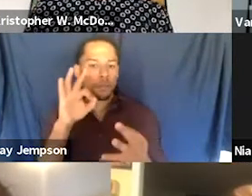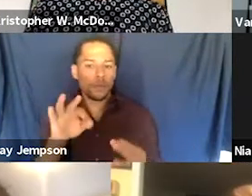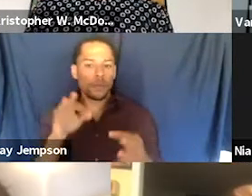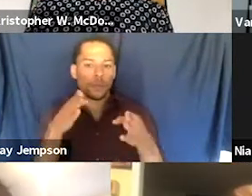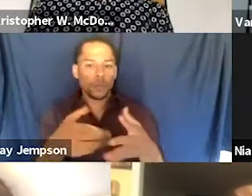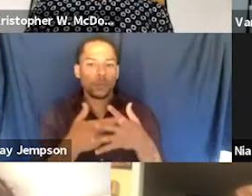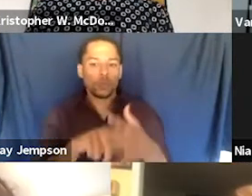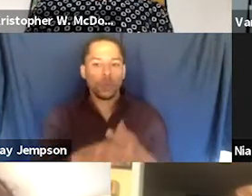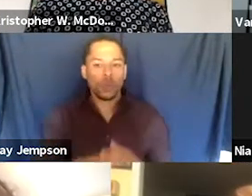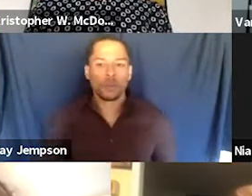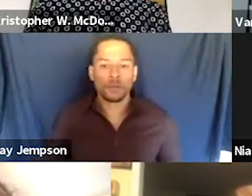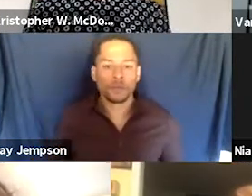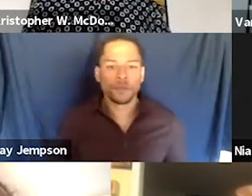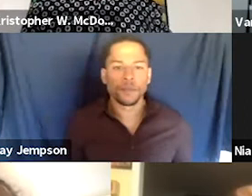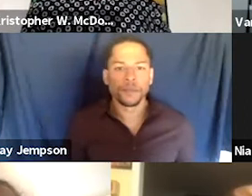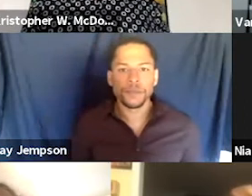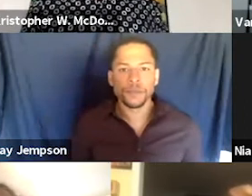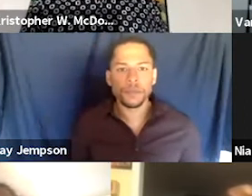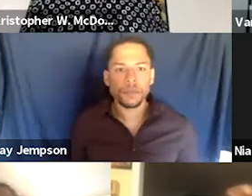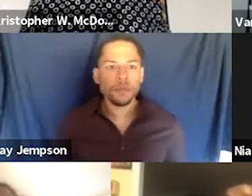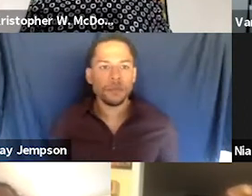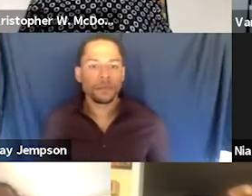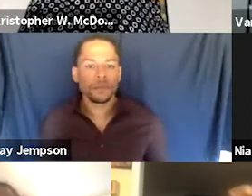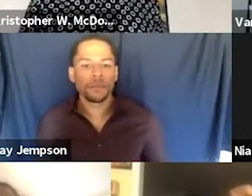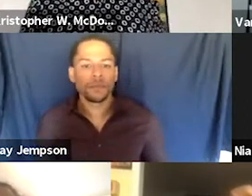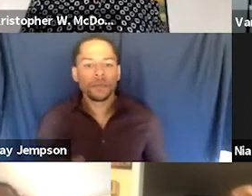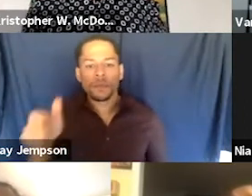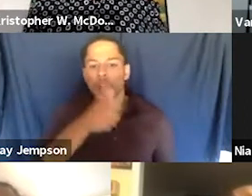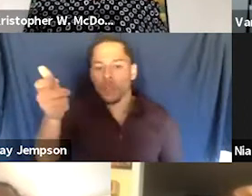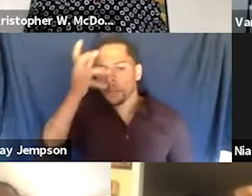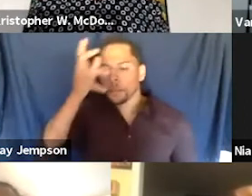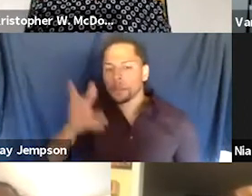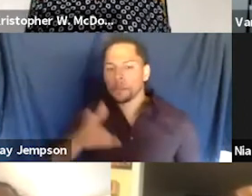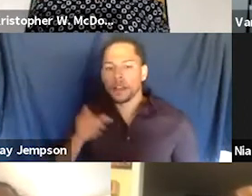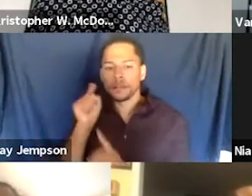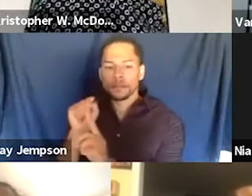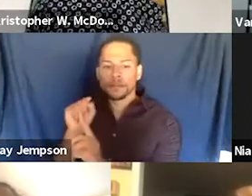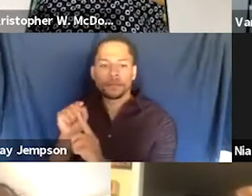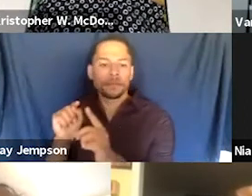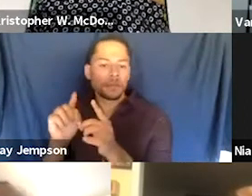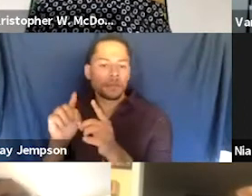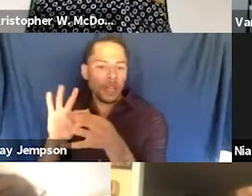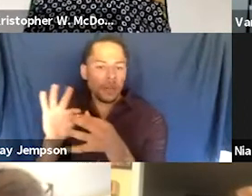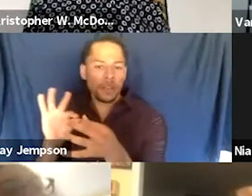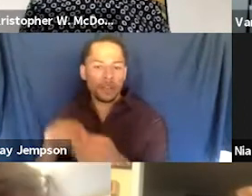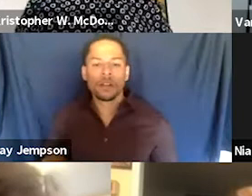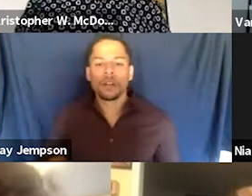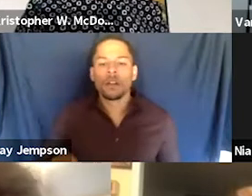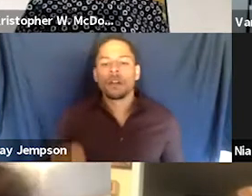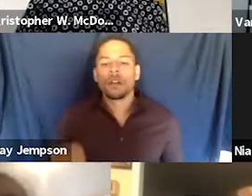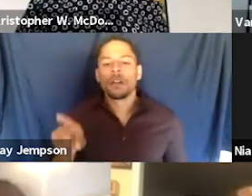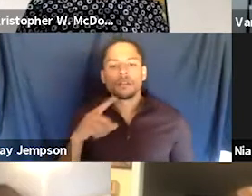into the sessions and I met certain people that I knew of, like Francine and Kristopher, but I had